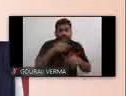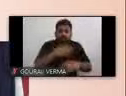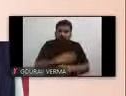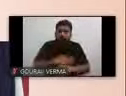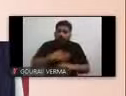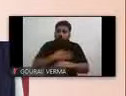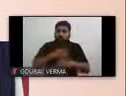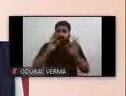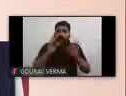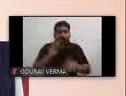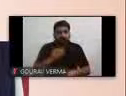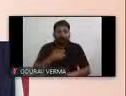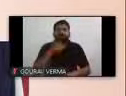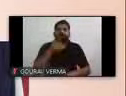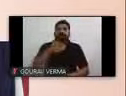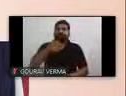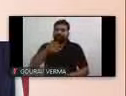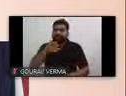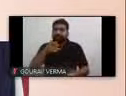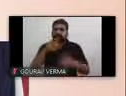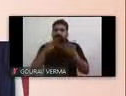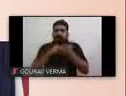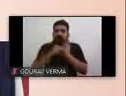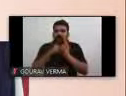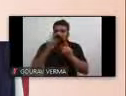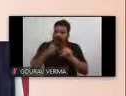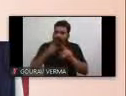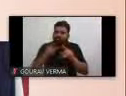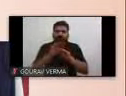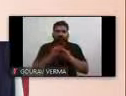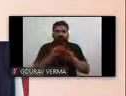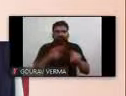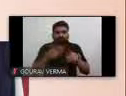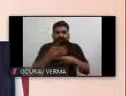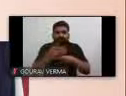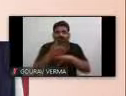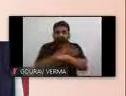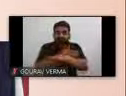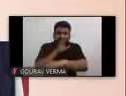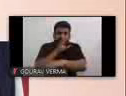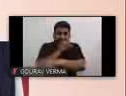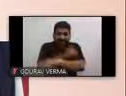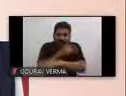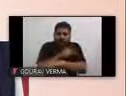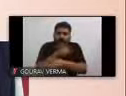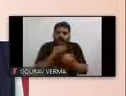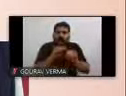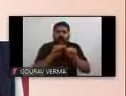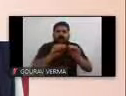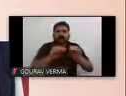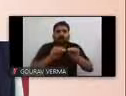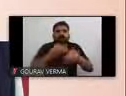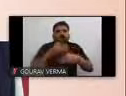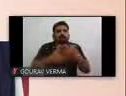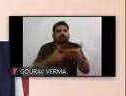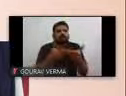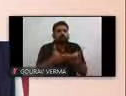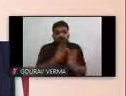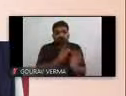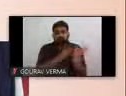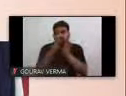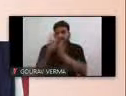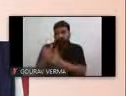So this is the stage which has to be introduced in early intervention. Here, this girl, I